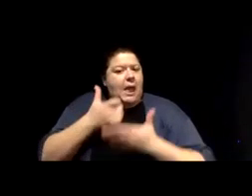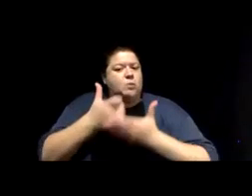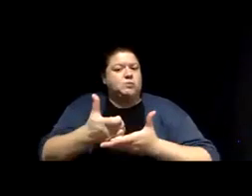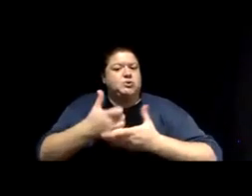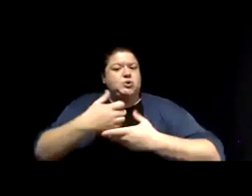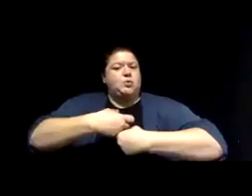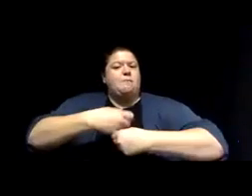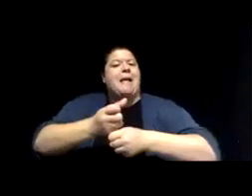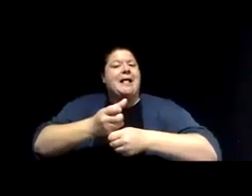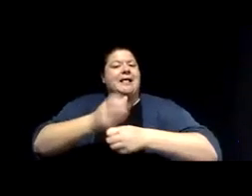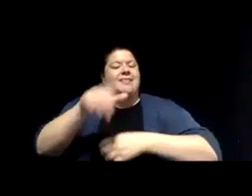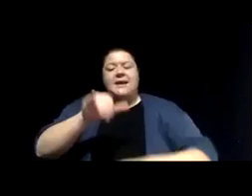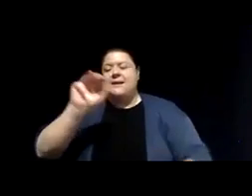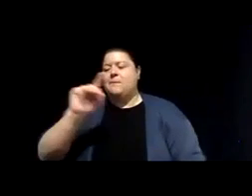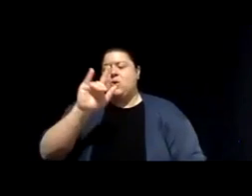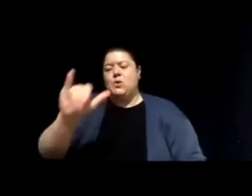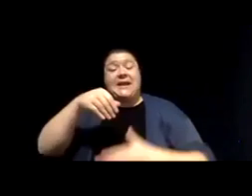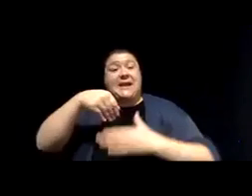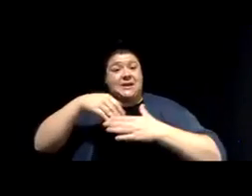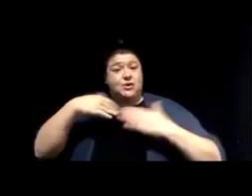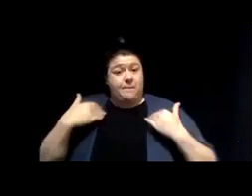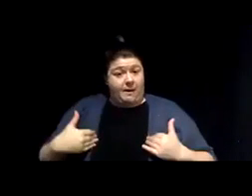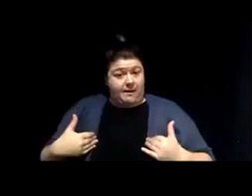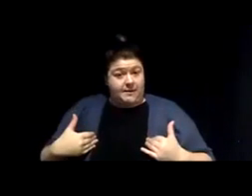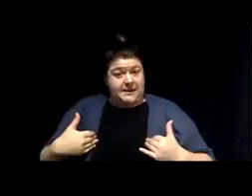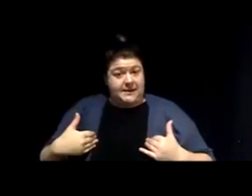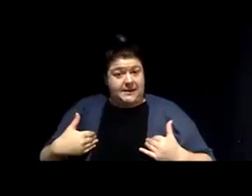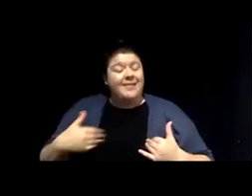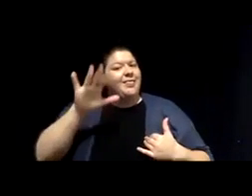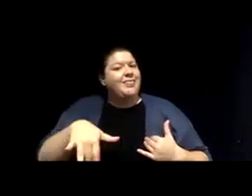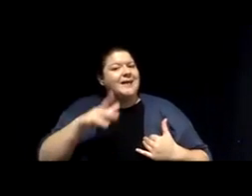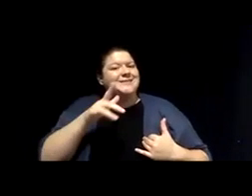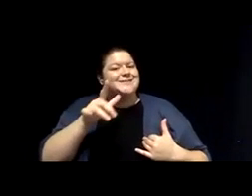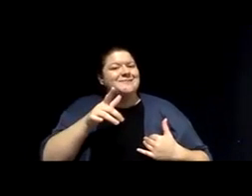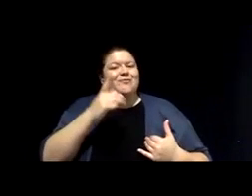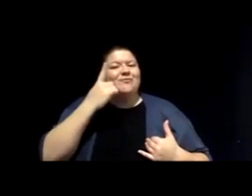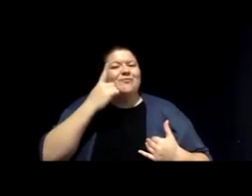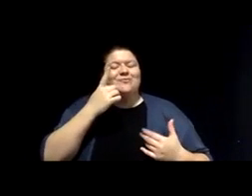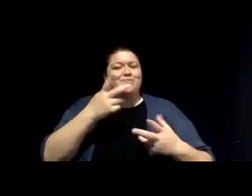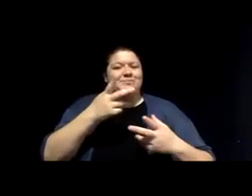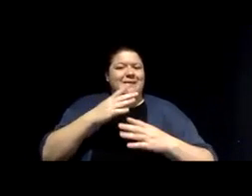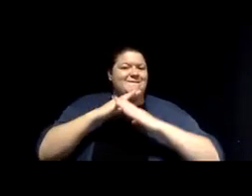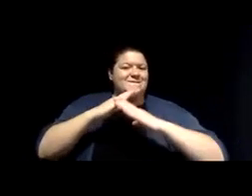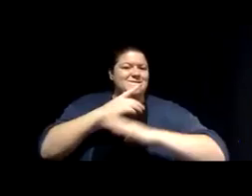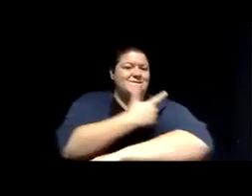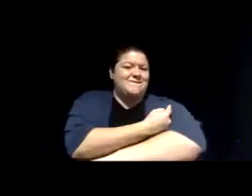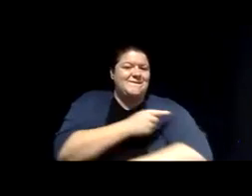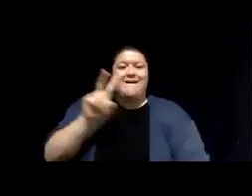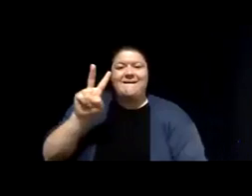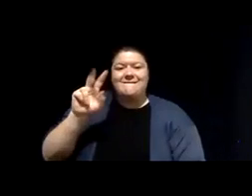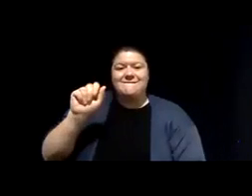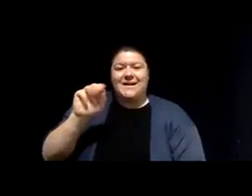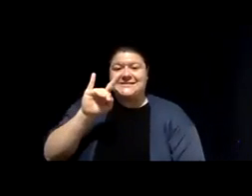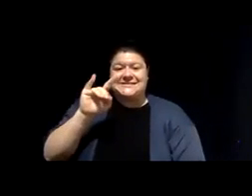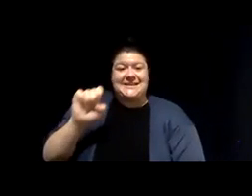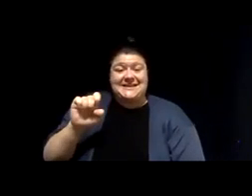your body, and so that's what vaccines are for. Okay, so the vaccines are there to make